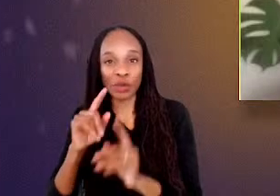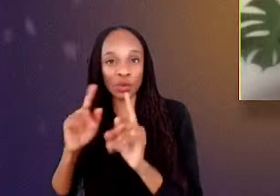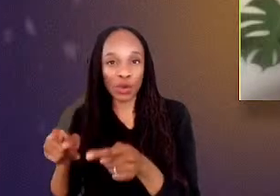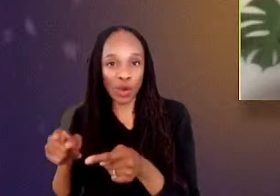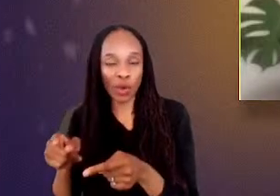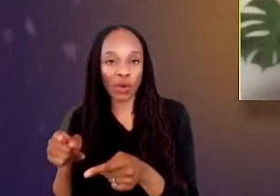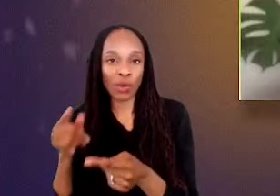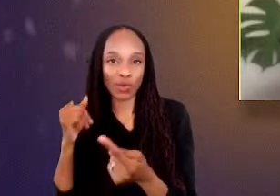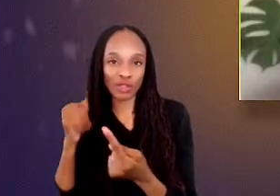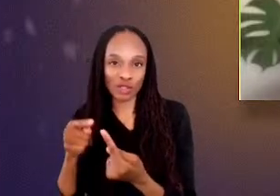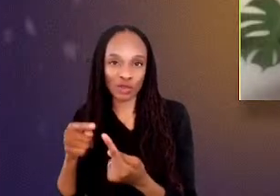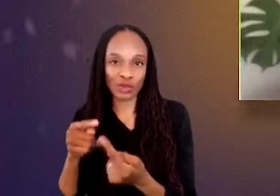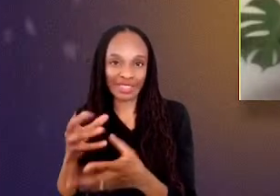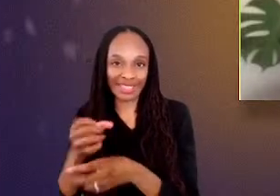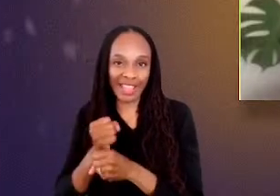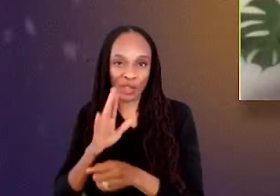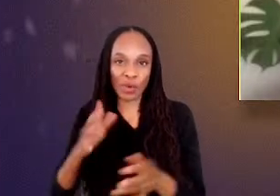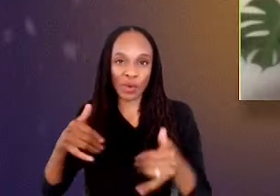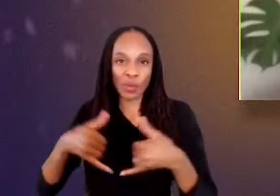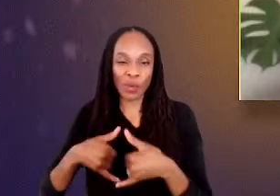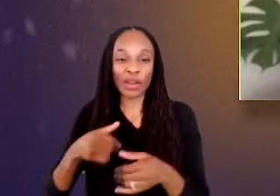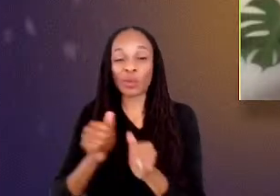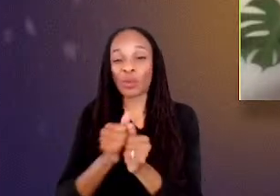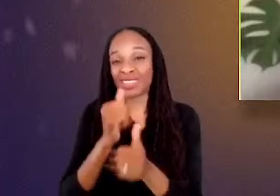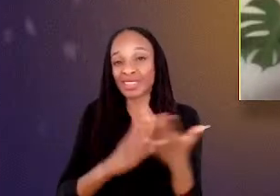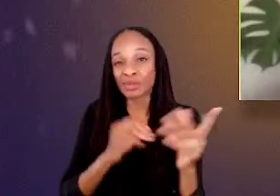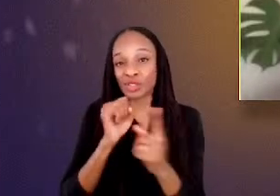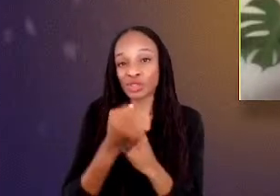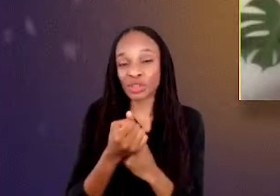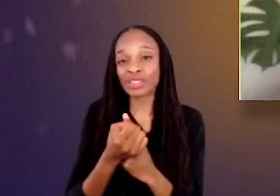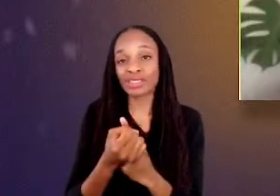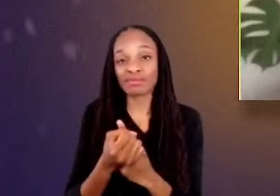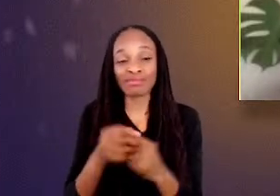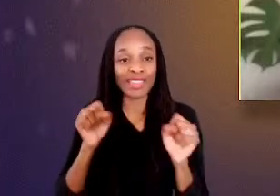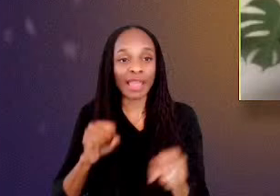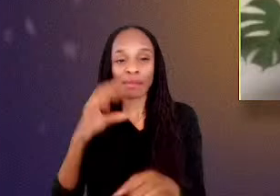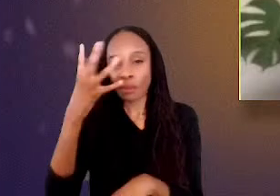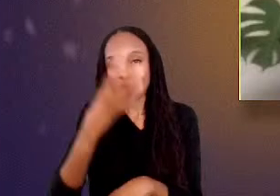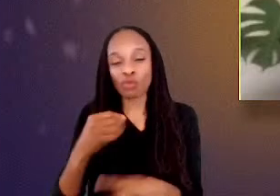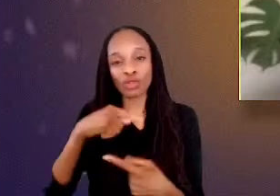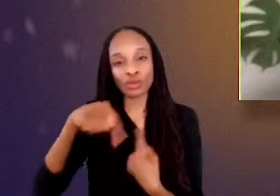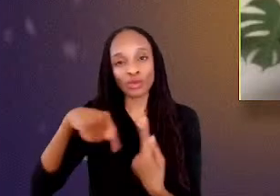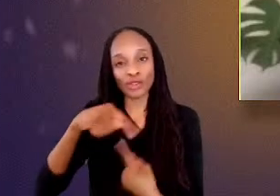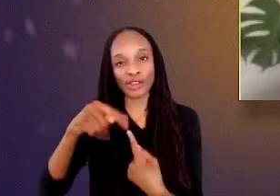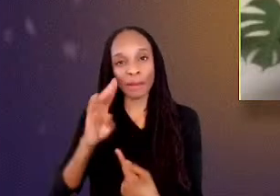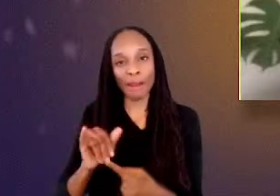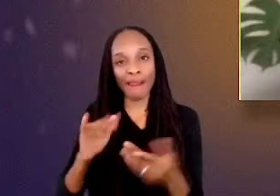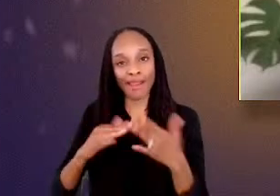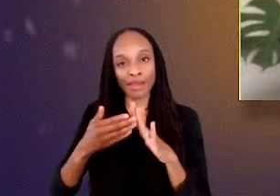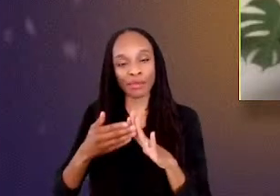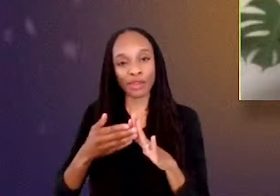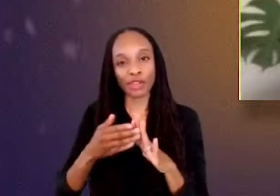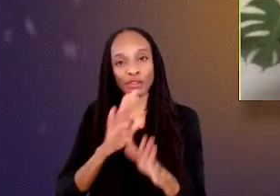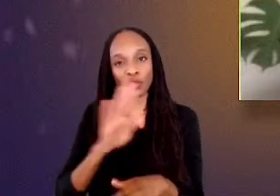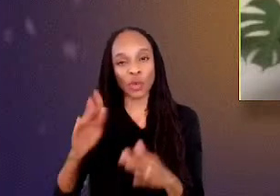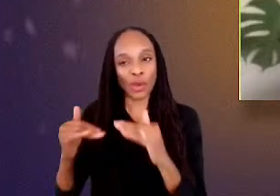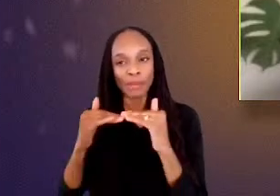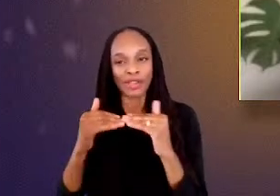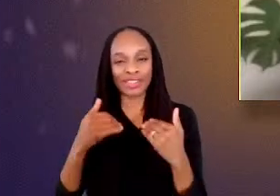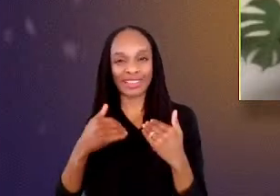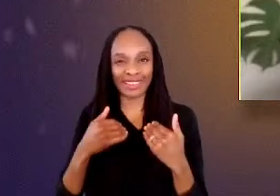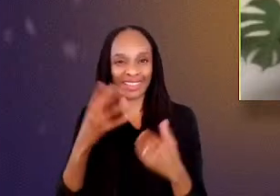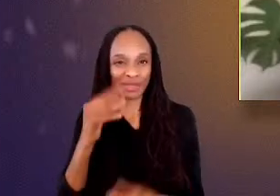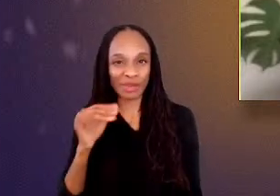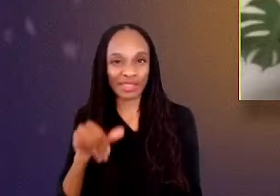award. And yet it's also, in some cases, really beautiful to be surrounded by a community of your peers, right? And to be celebrated in that way. And I think